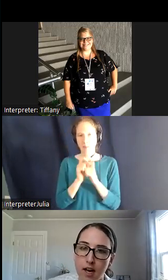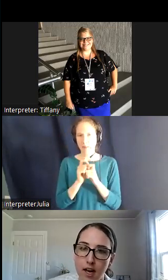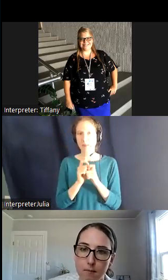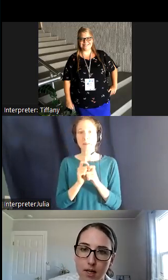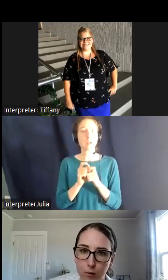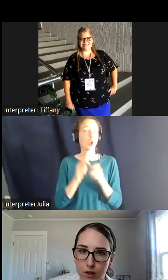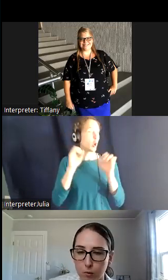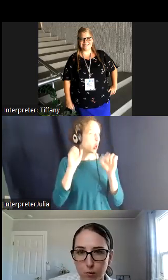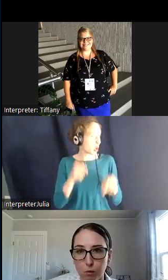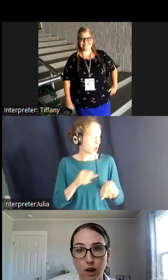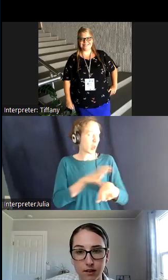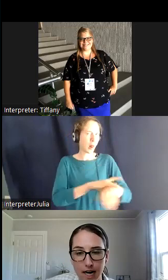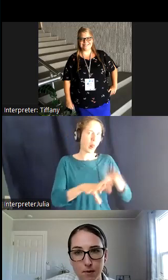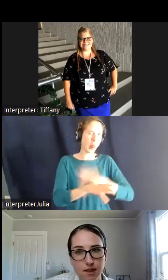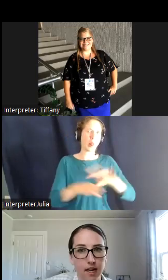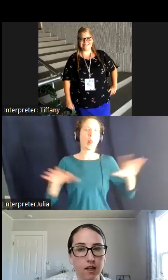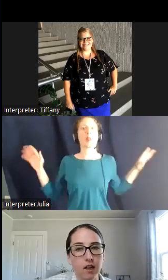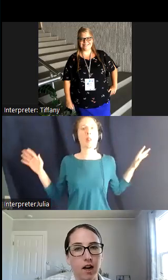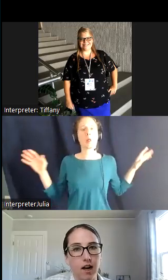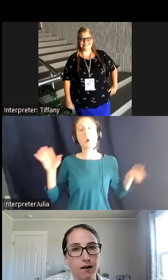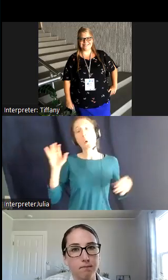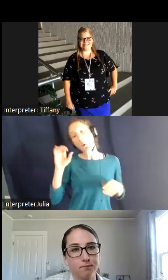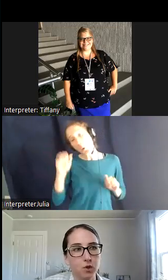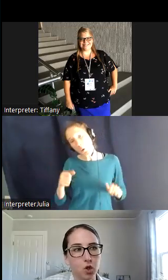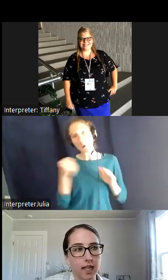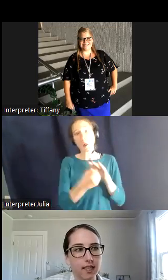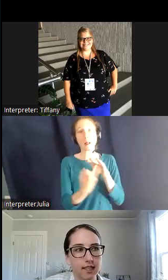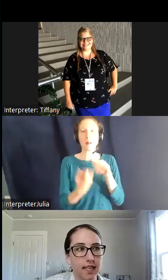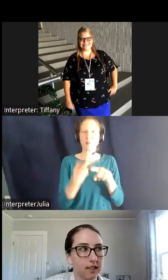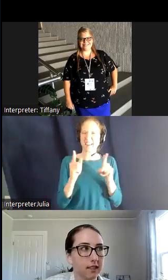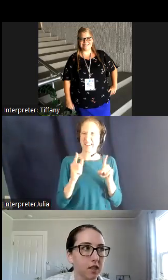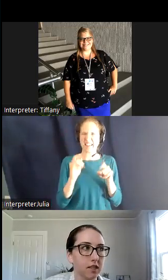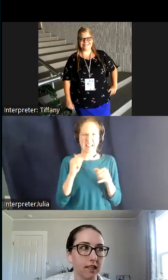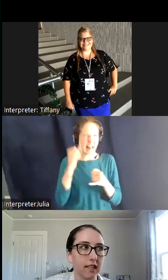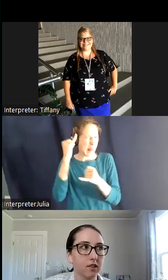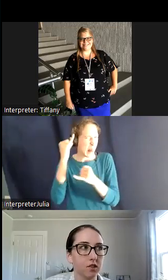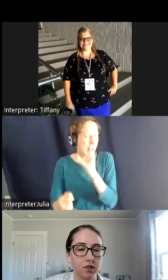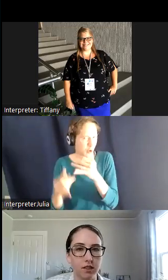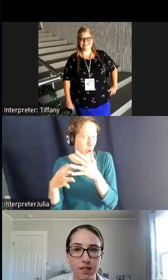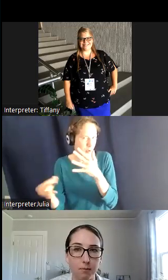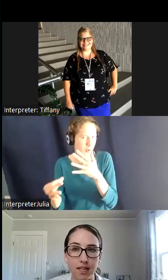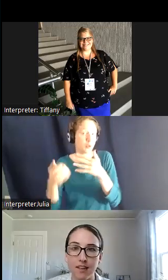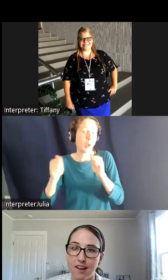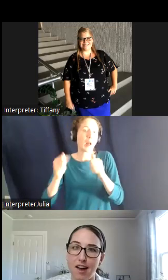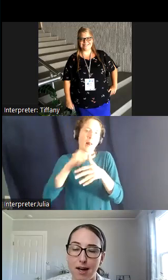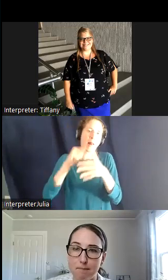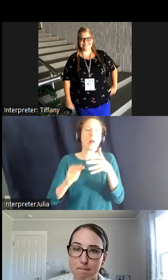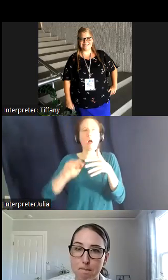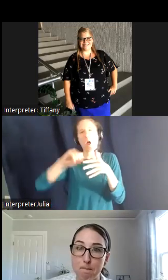resort. And we would want alignment there. Training into de-escalation techniques should certainly